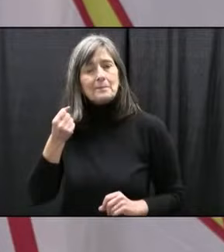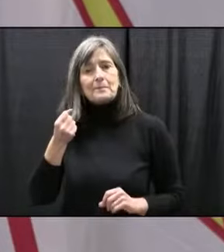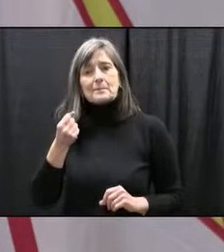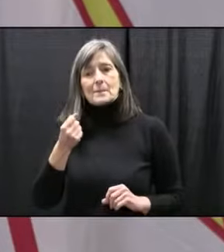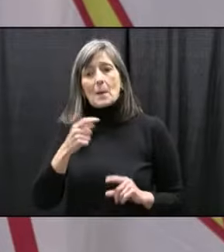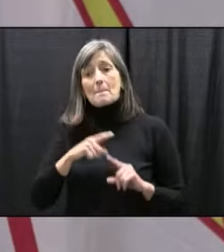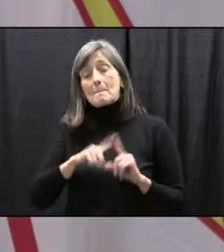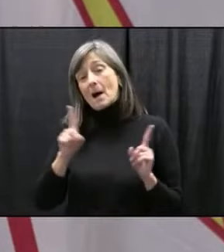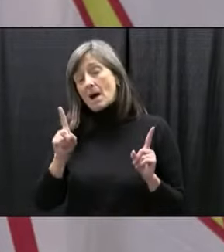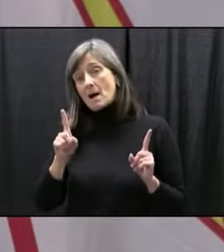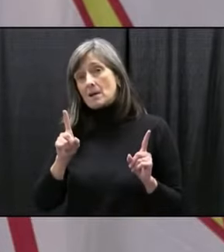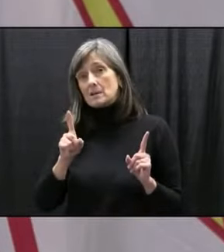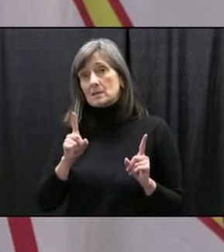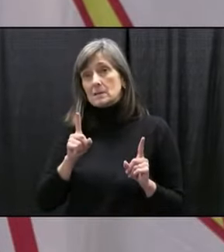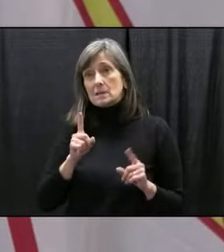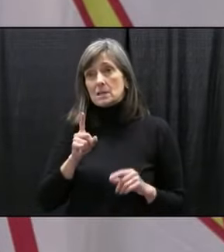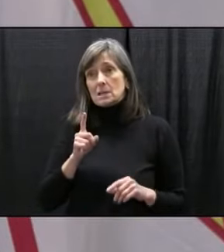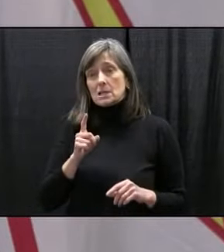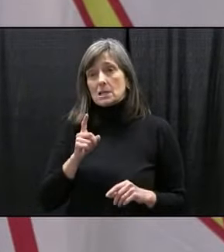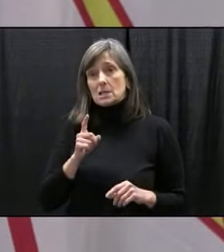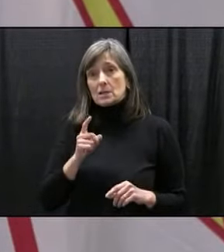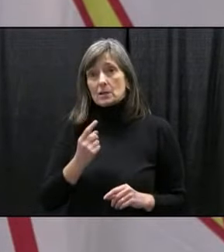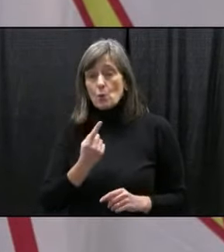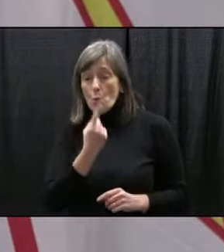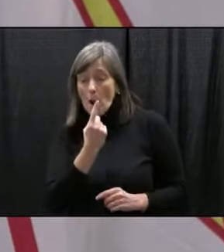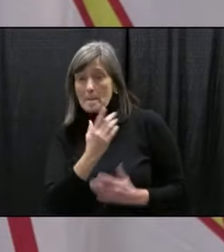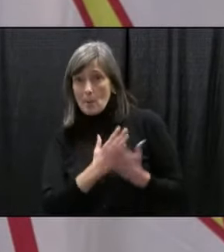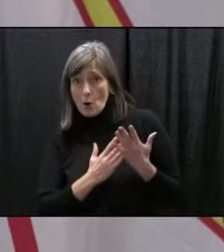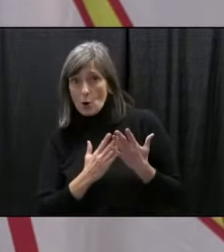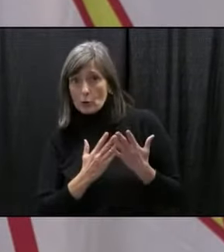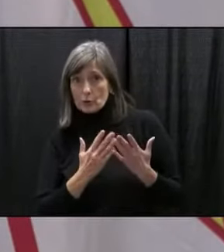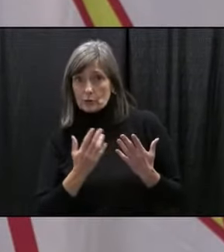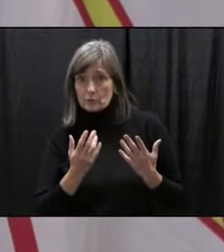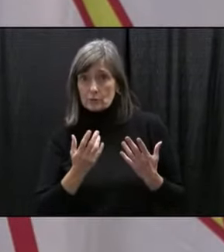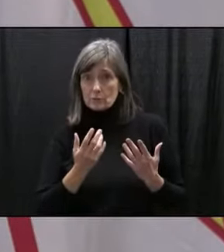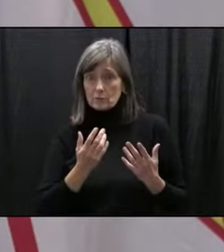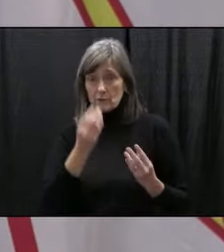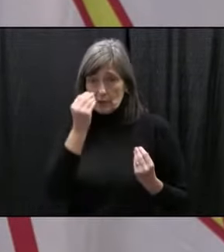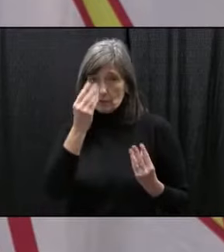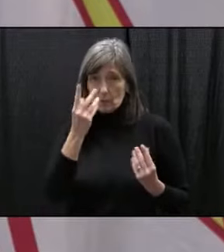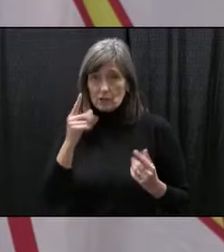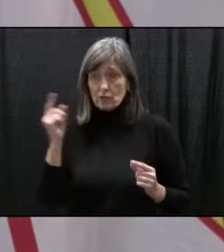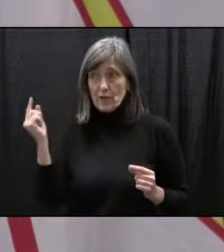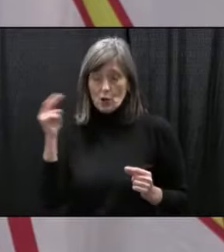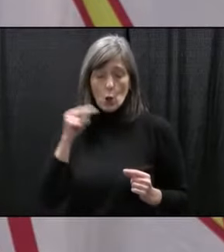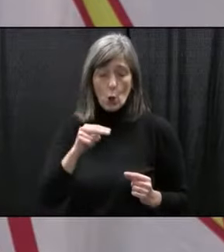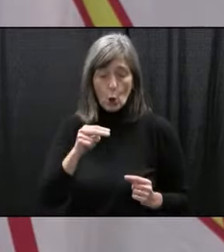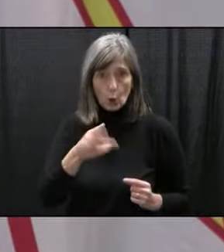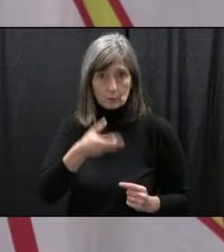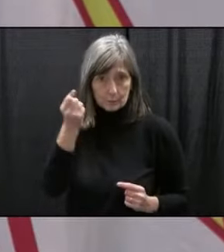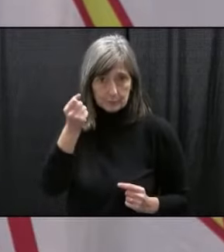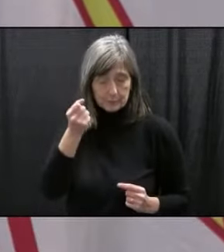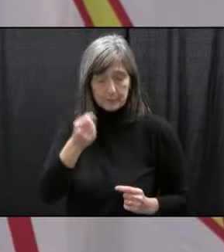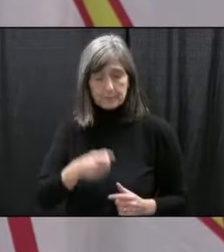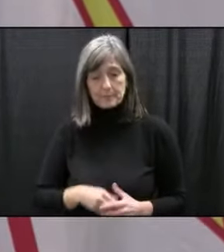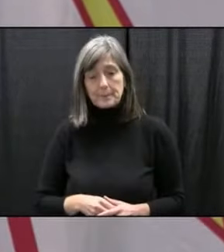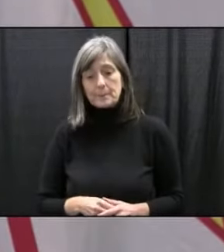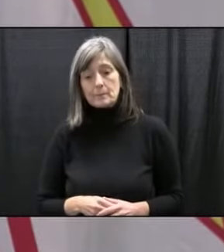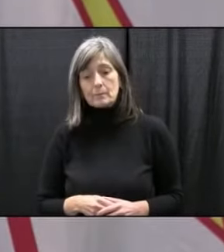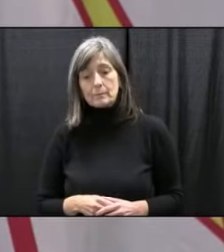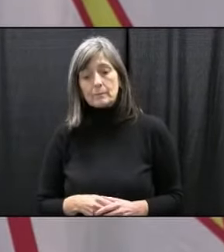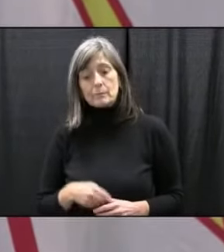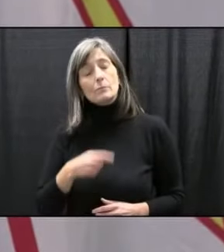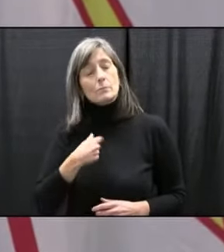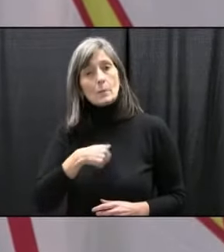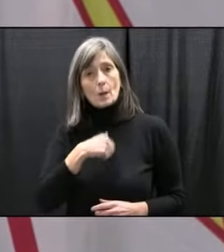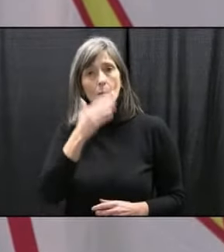that could have been accessed. So I think, what I would say is we understand this is a